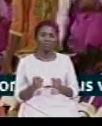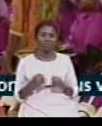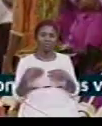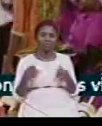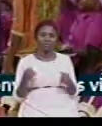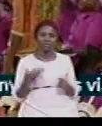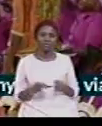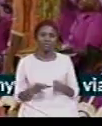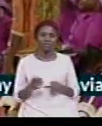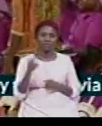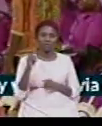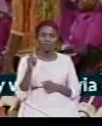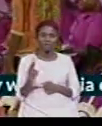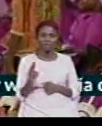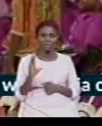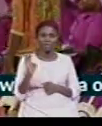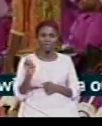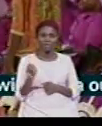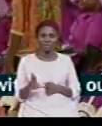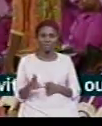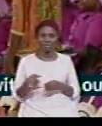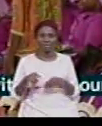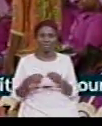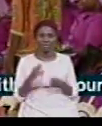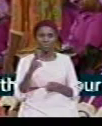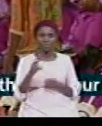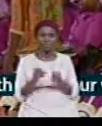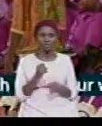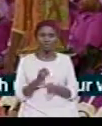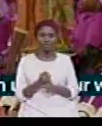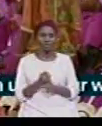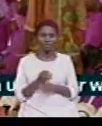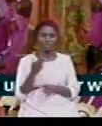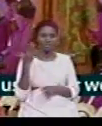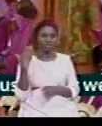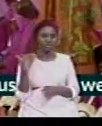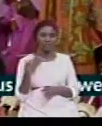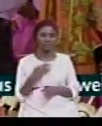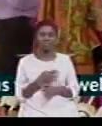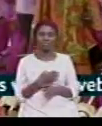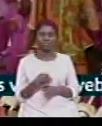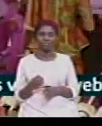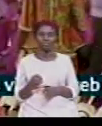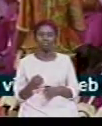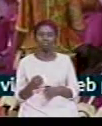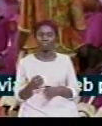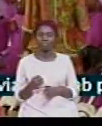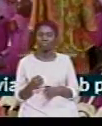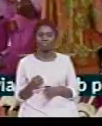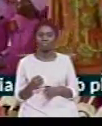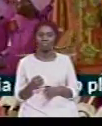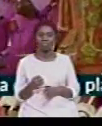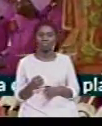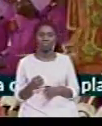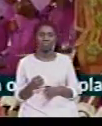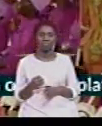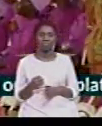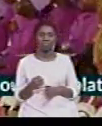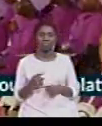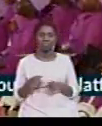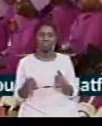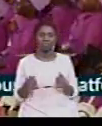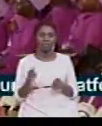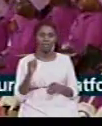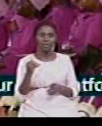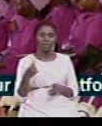now, which has troubled and disturbed her and caused all kinds of inconveniences to her. But the mercy of